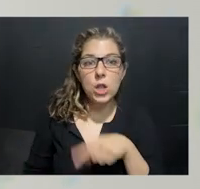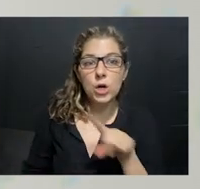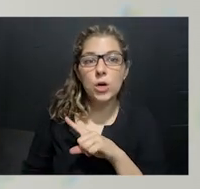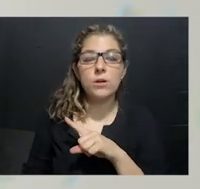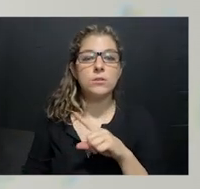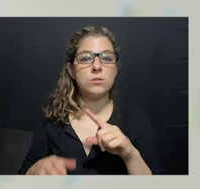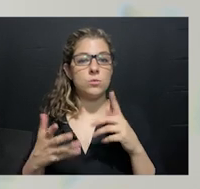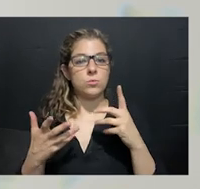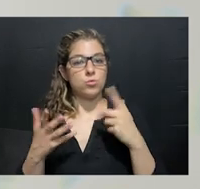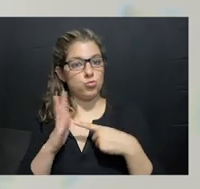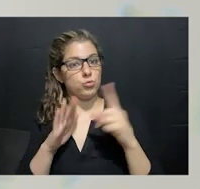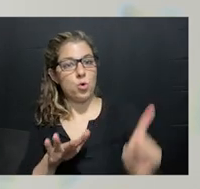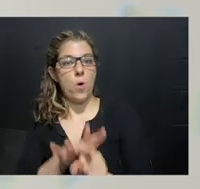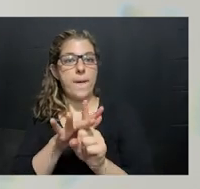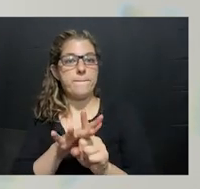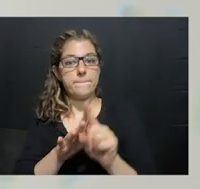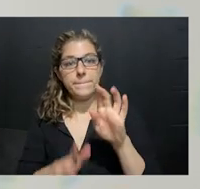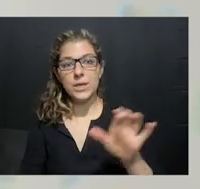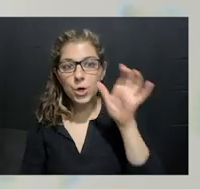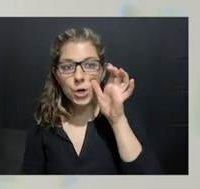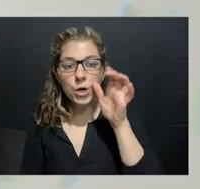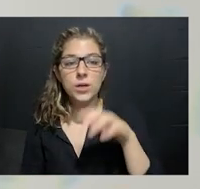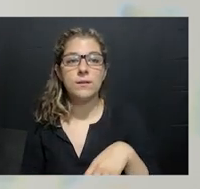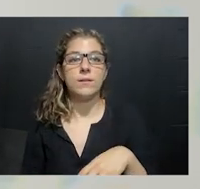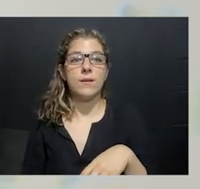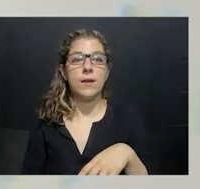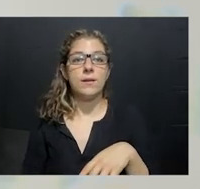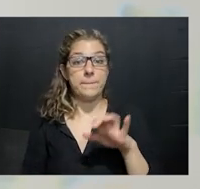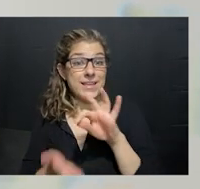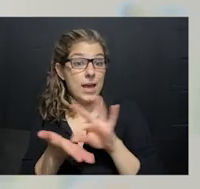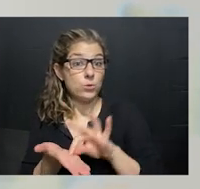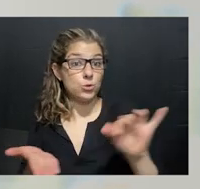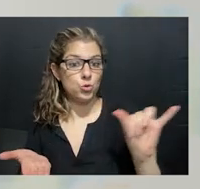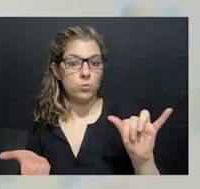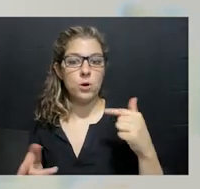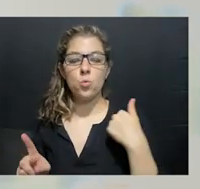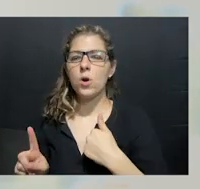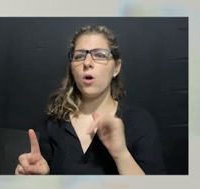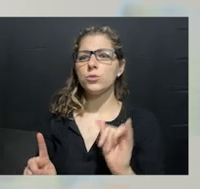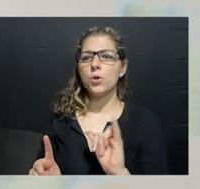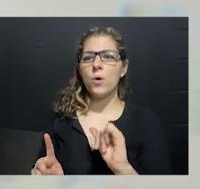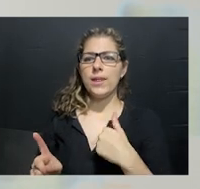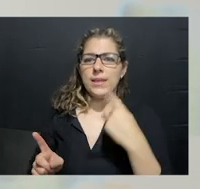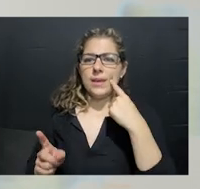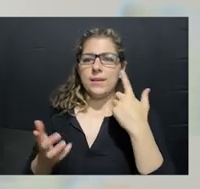able to show up, be heard, and be counted. But we're also, I